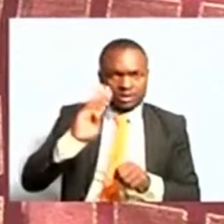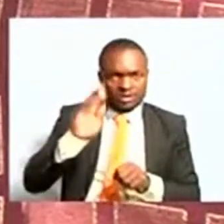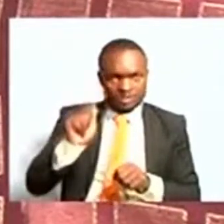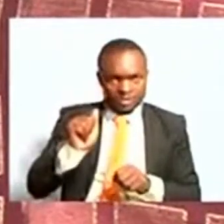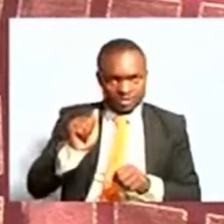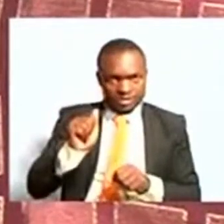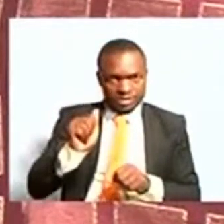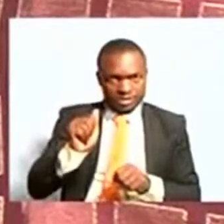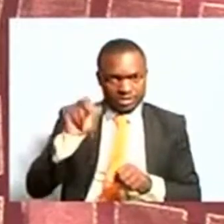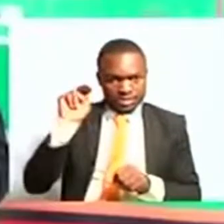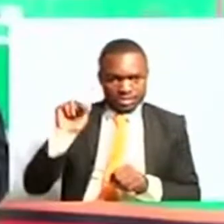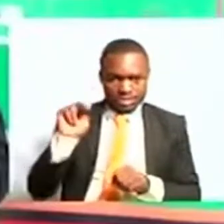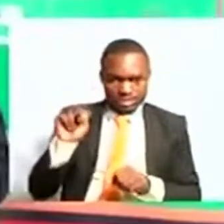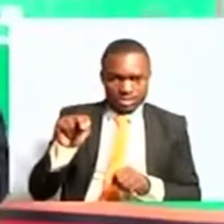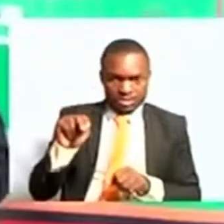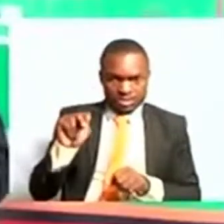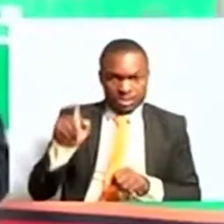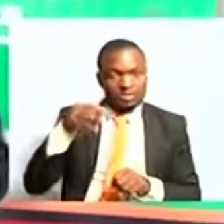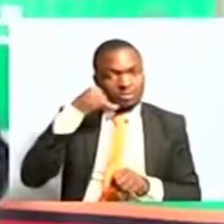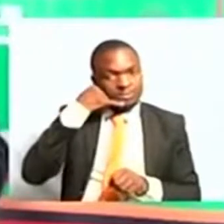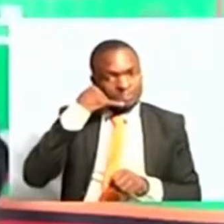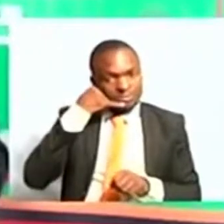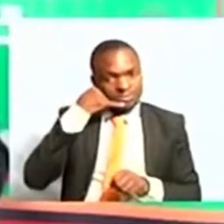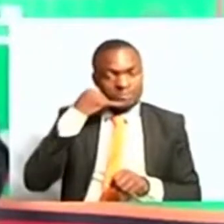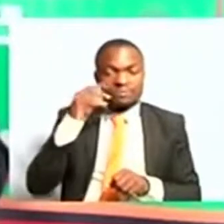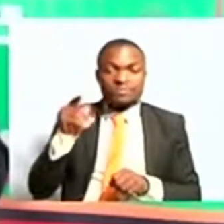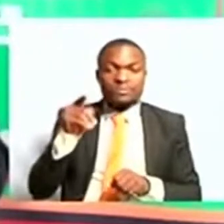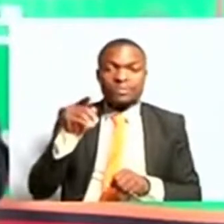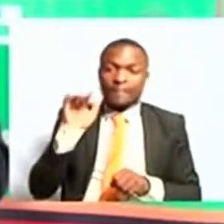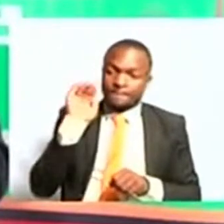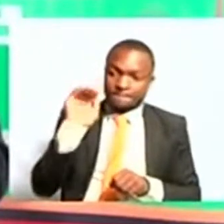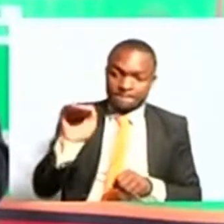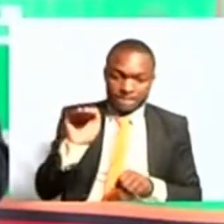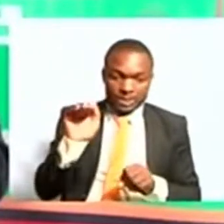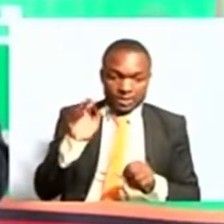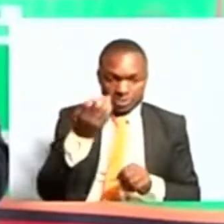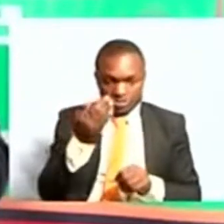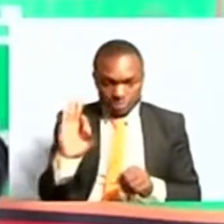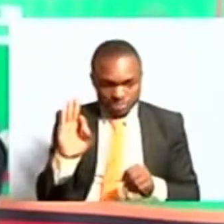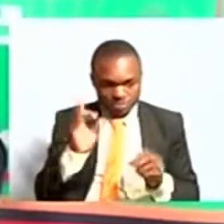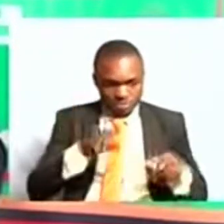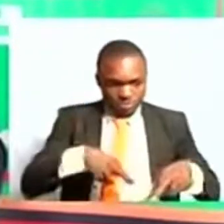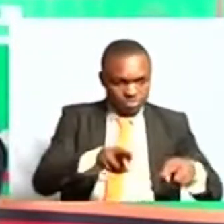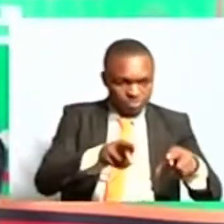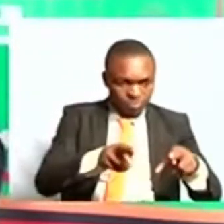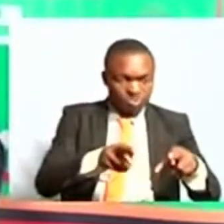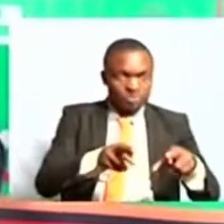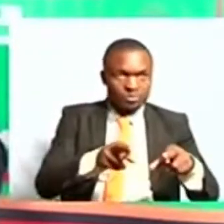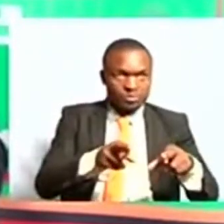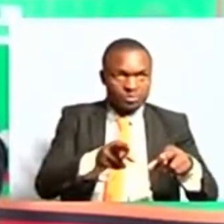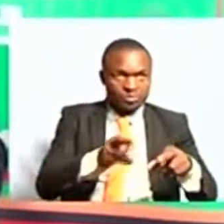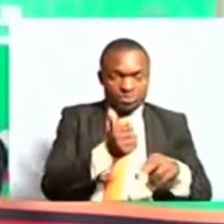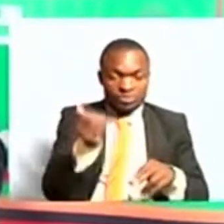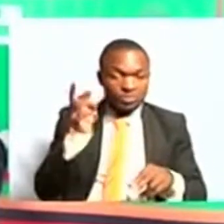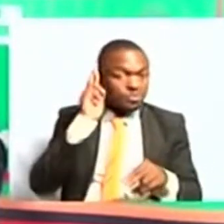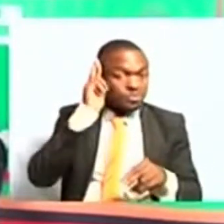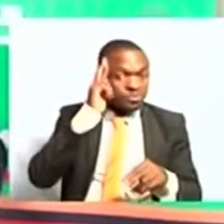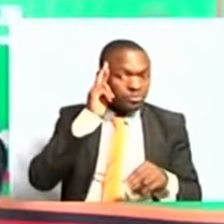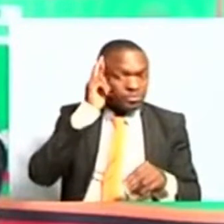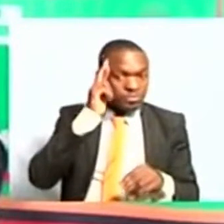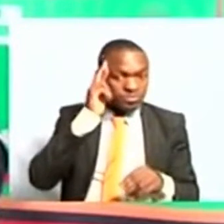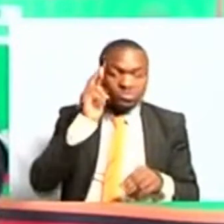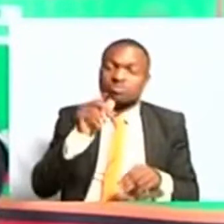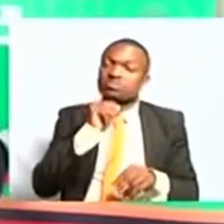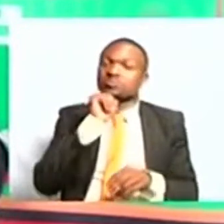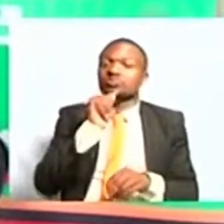the dollar caller where he's parked off the road. Okay. And by any chance or any reason which we may